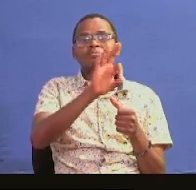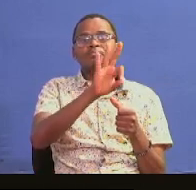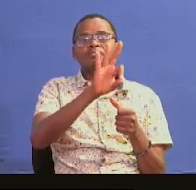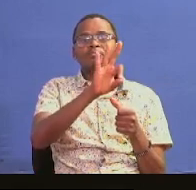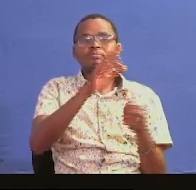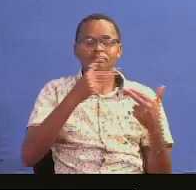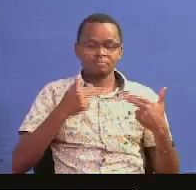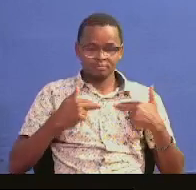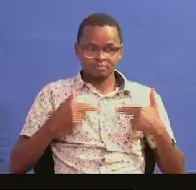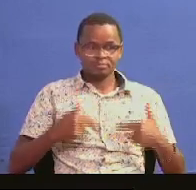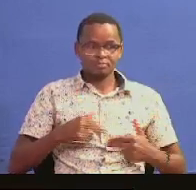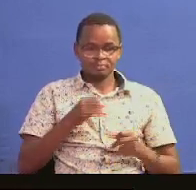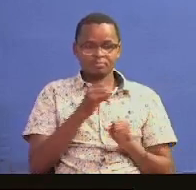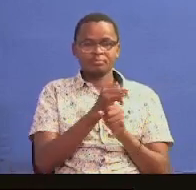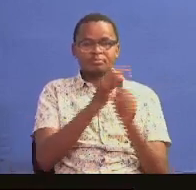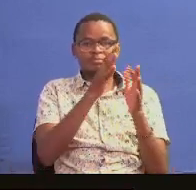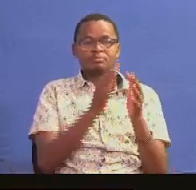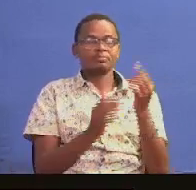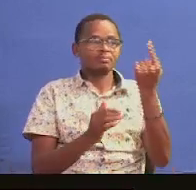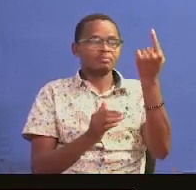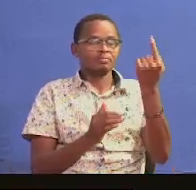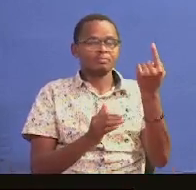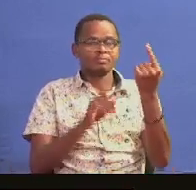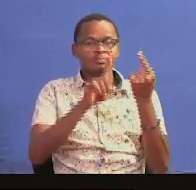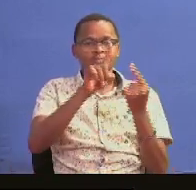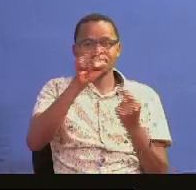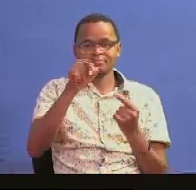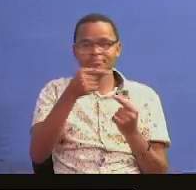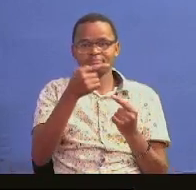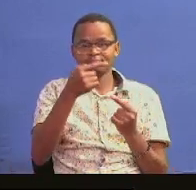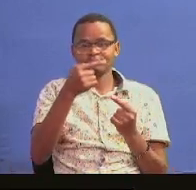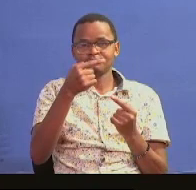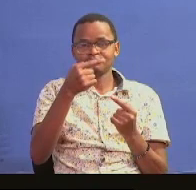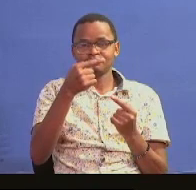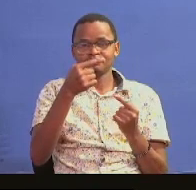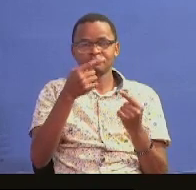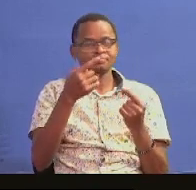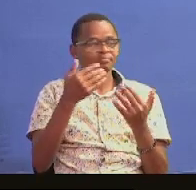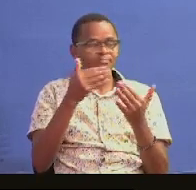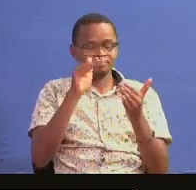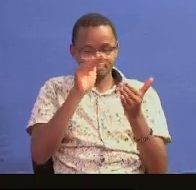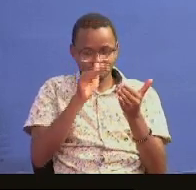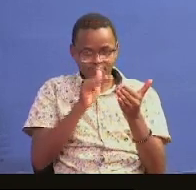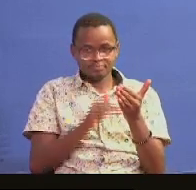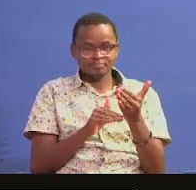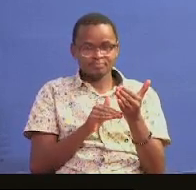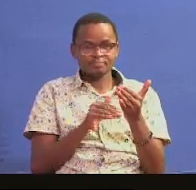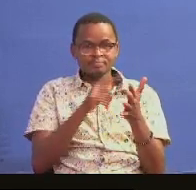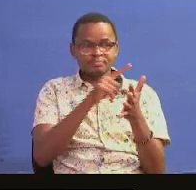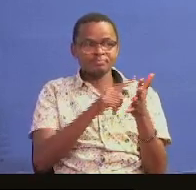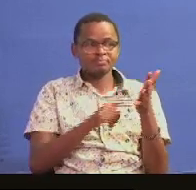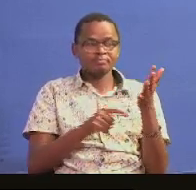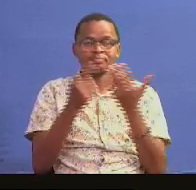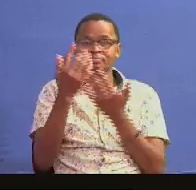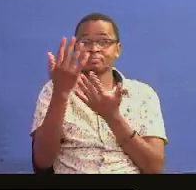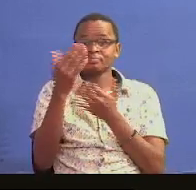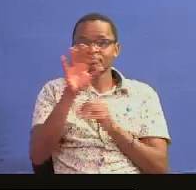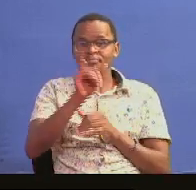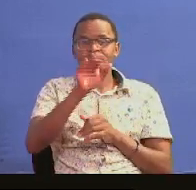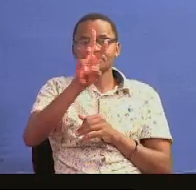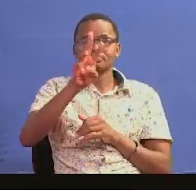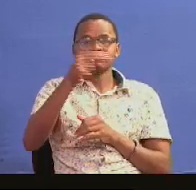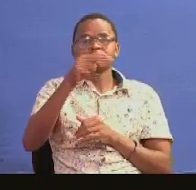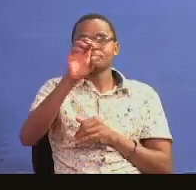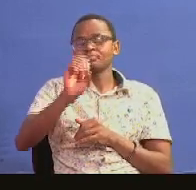103 health workers per 100,000 population, which is way below what is recommended